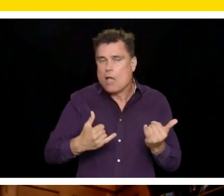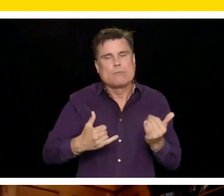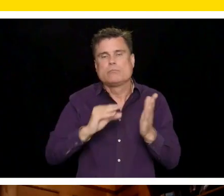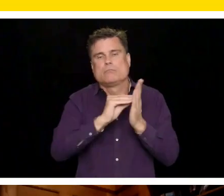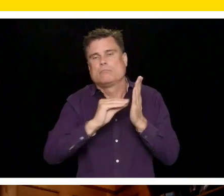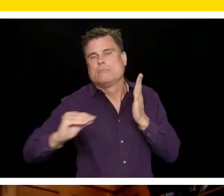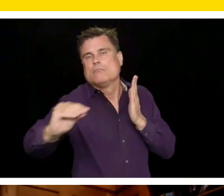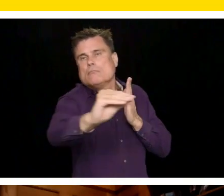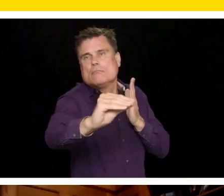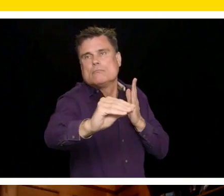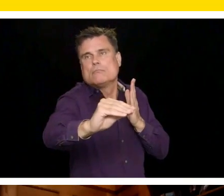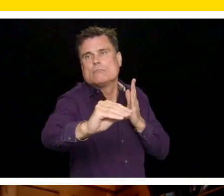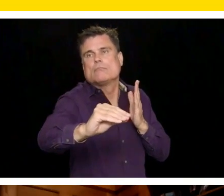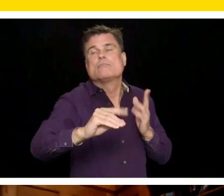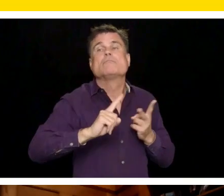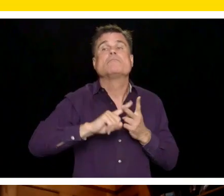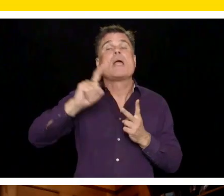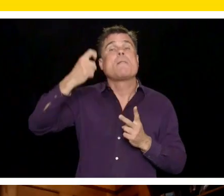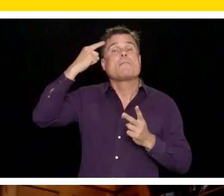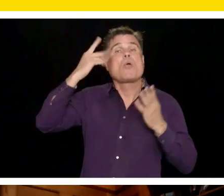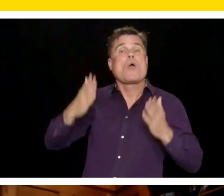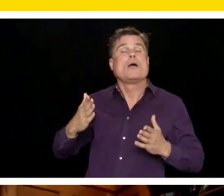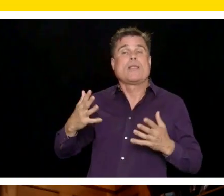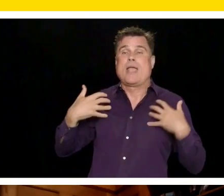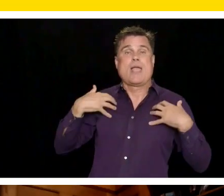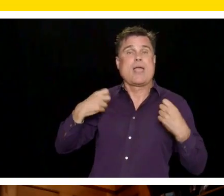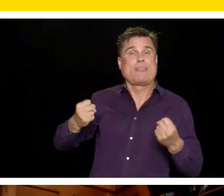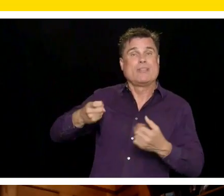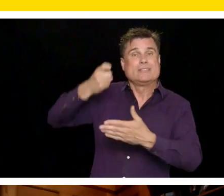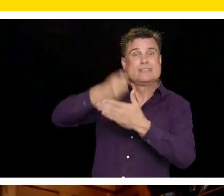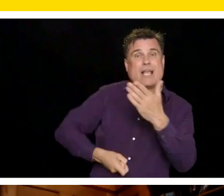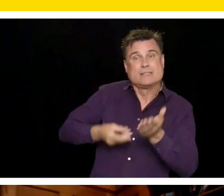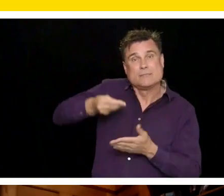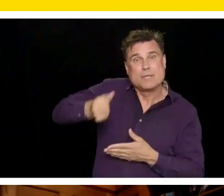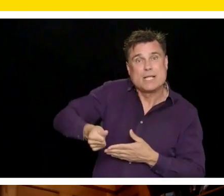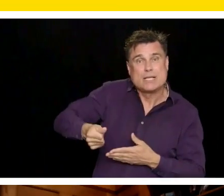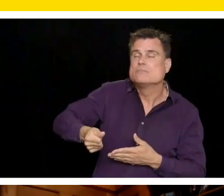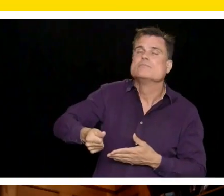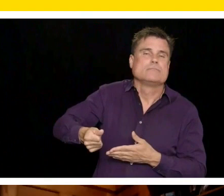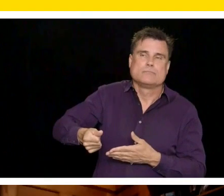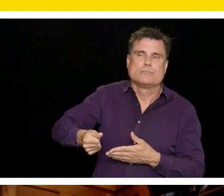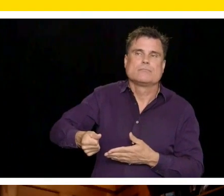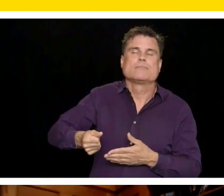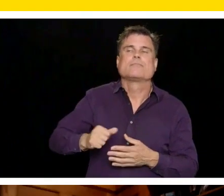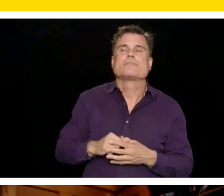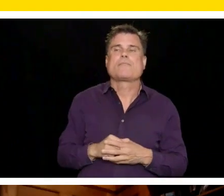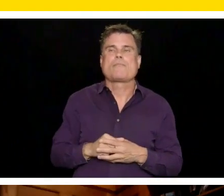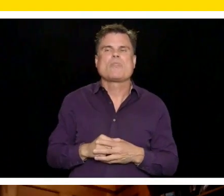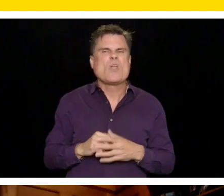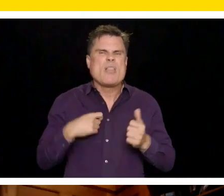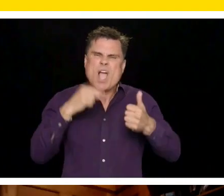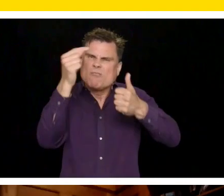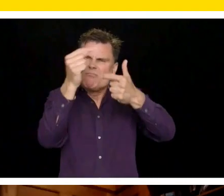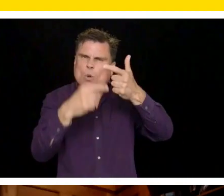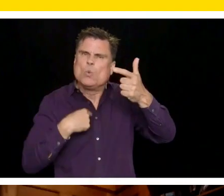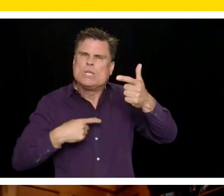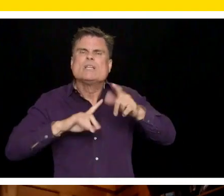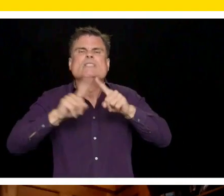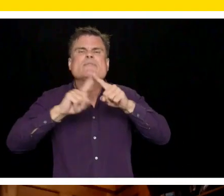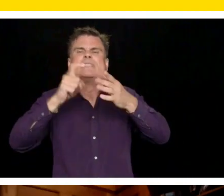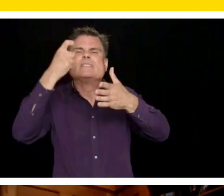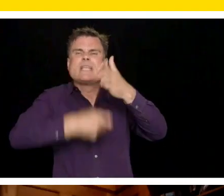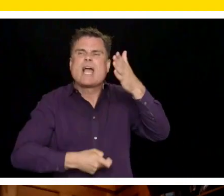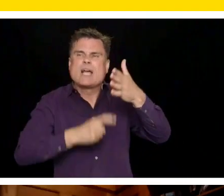we're paying for our healthcare system at this time, but also all the hotel tax, the carbon tax, motor fuel tax, the tobacco